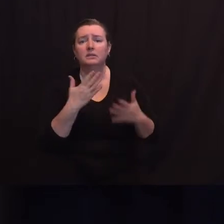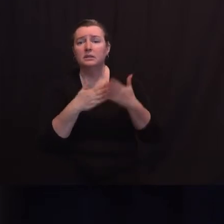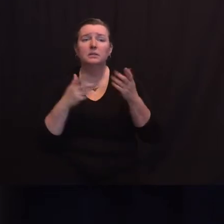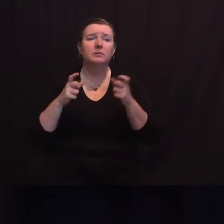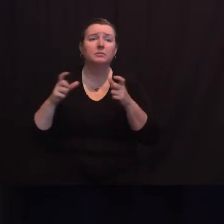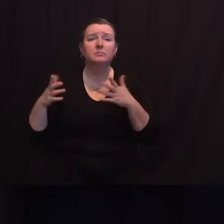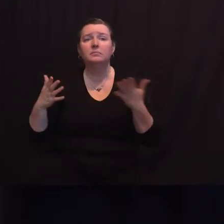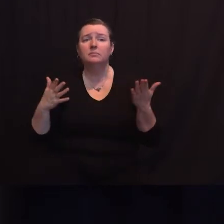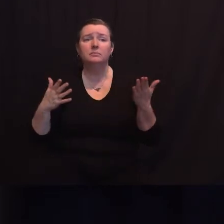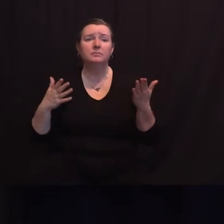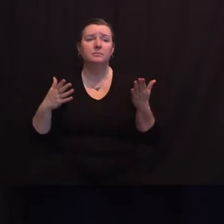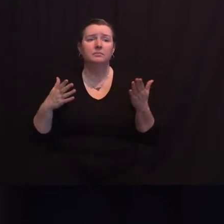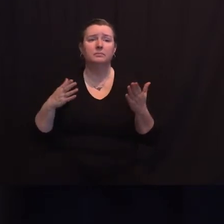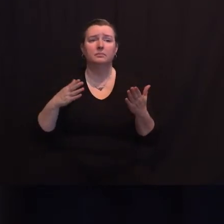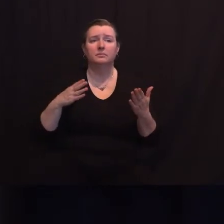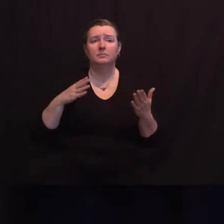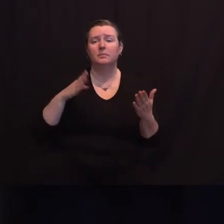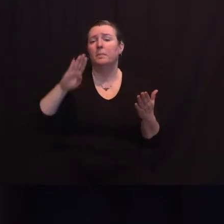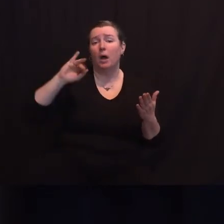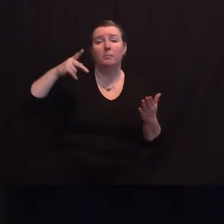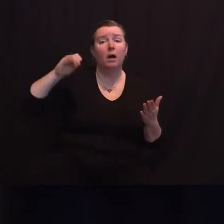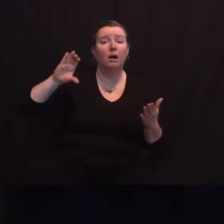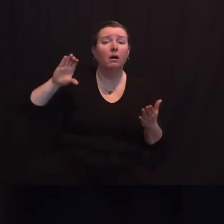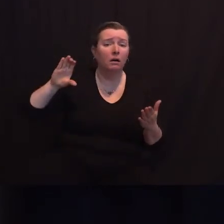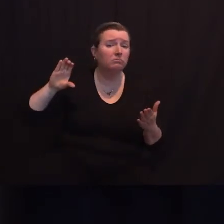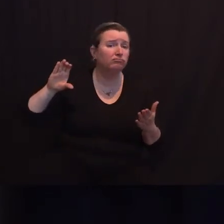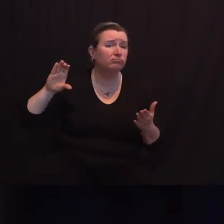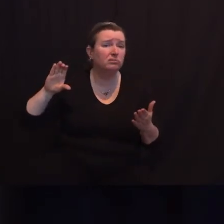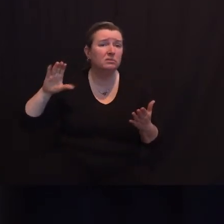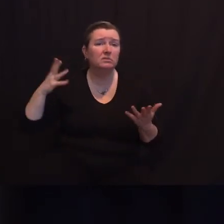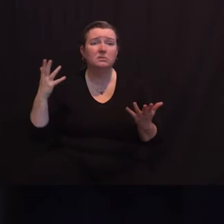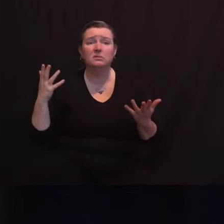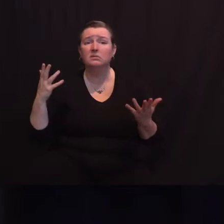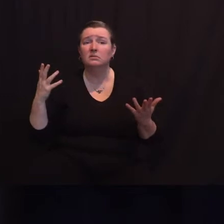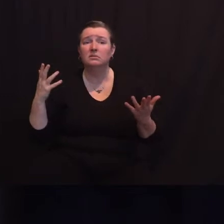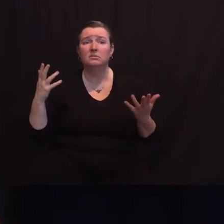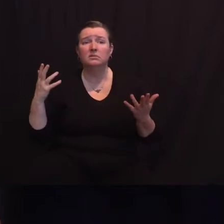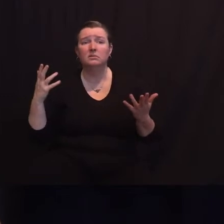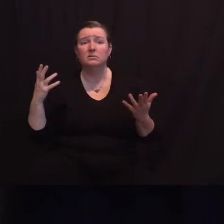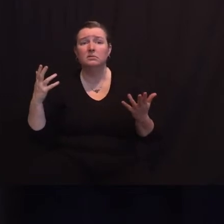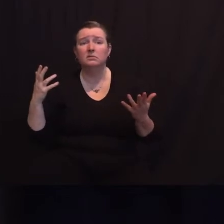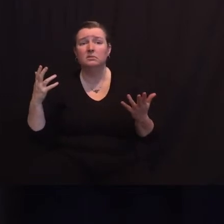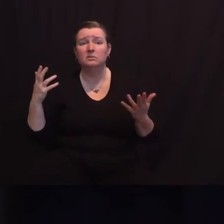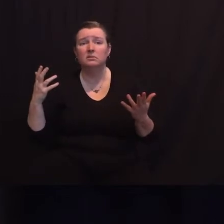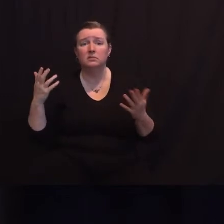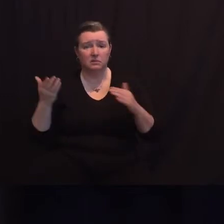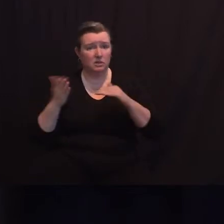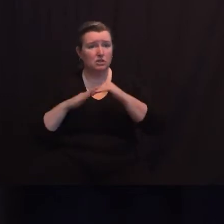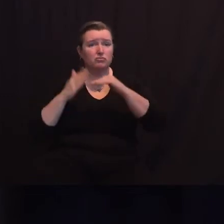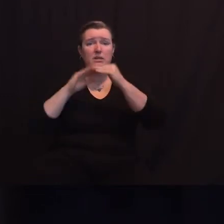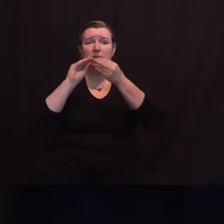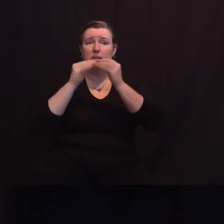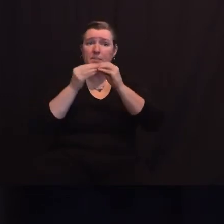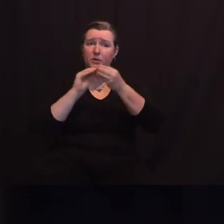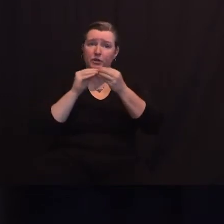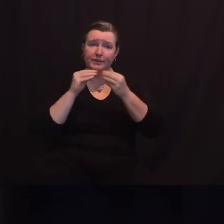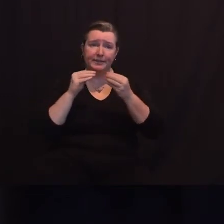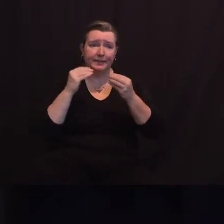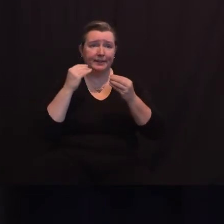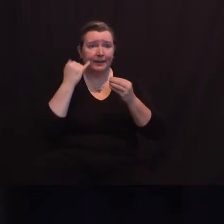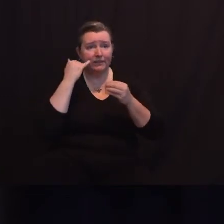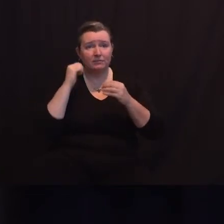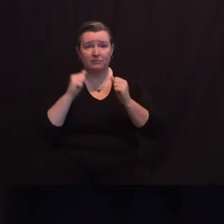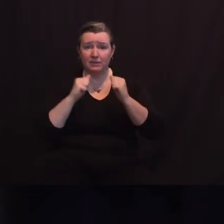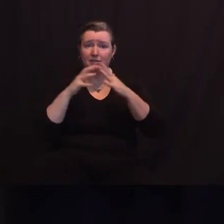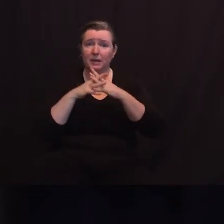increase exponentially when we're in a community center, when we're in a church. So FEMA has helped us with that. We've had a number